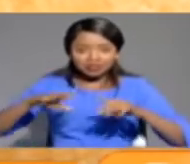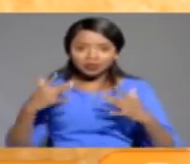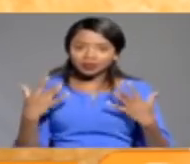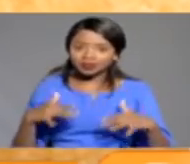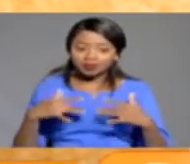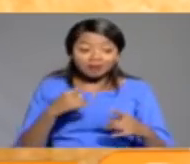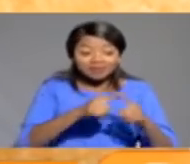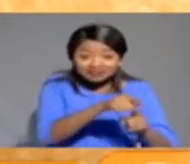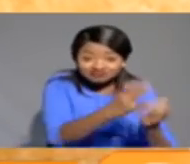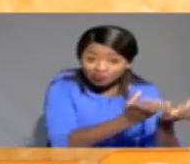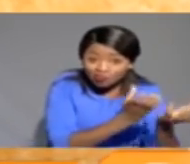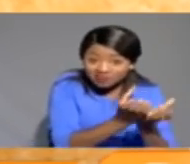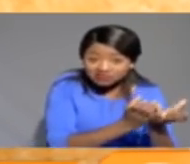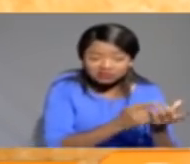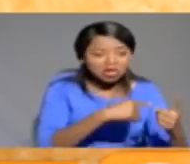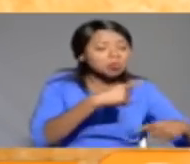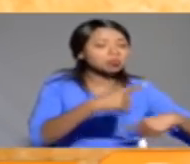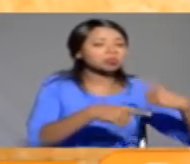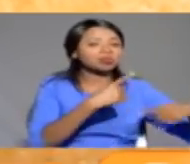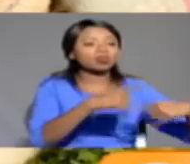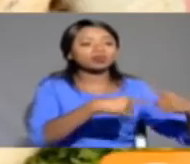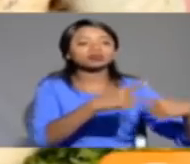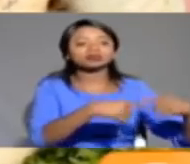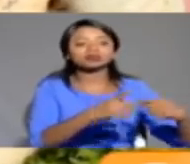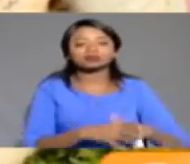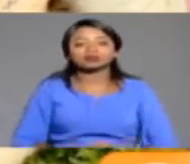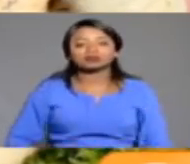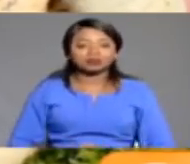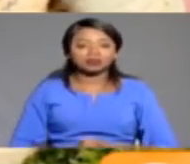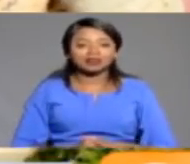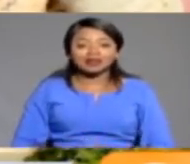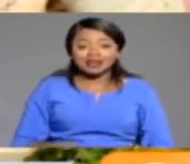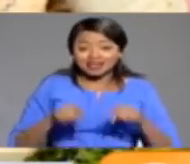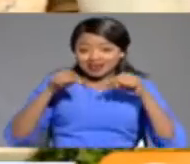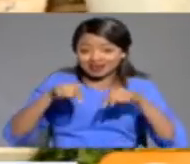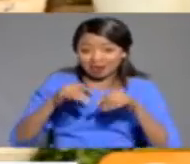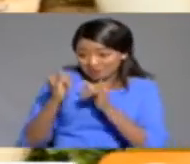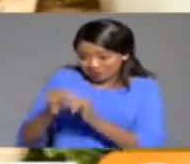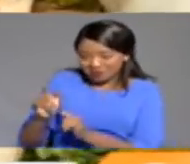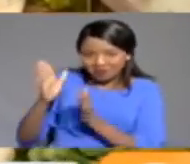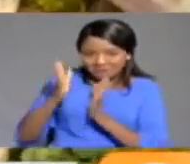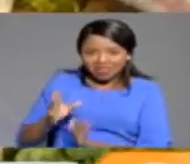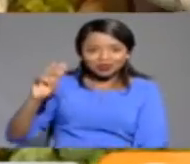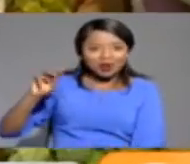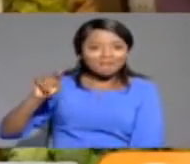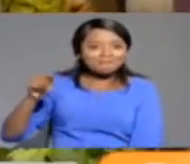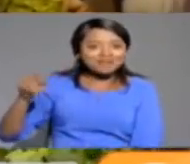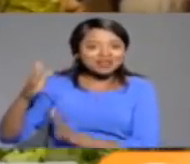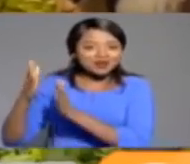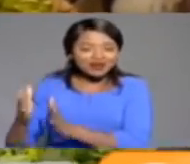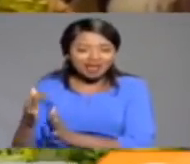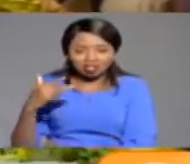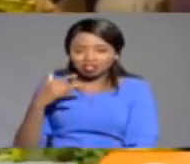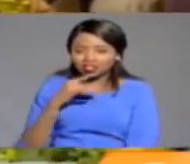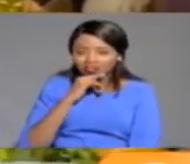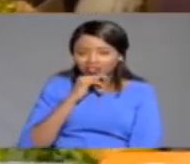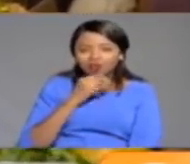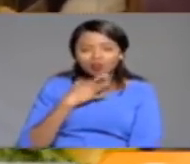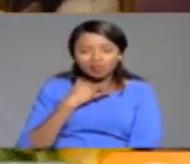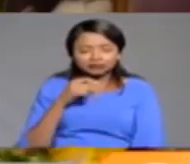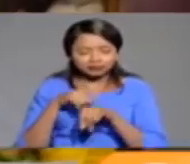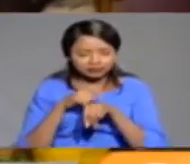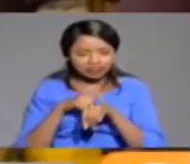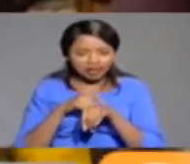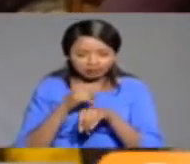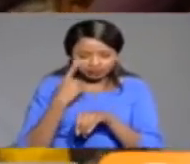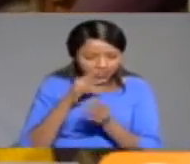kazi tutaendelea kwanza sababu ndio imetushikilia. The new millionaire in the market literally says he will take time to explore ways